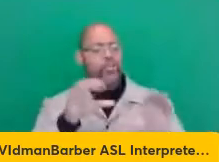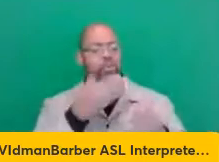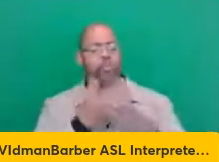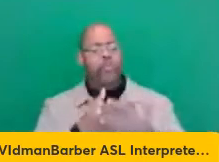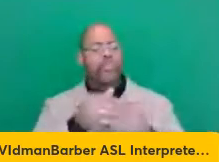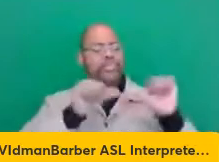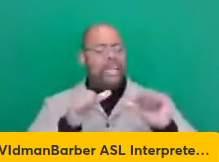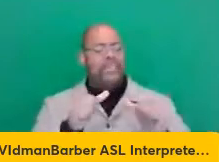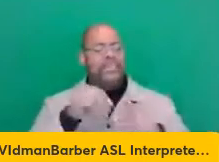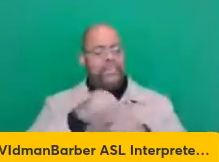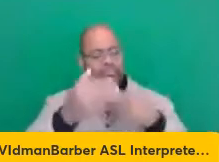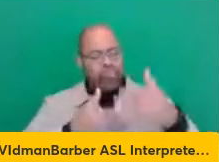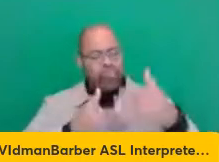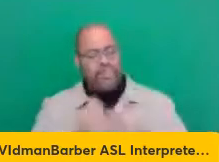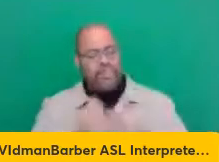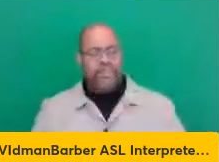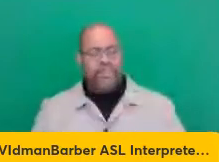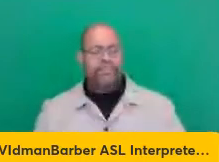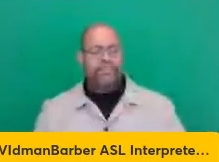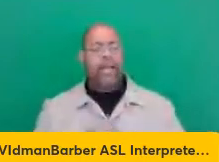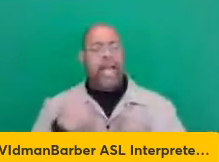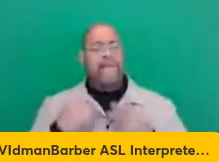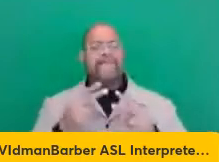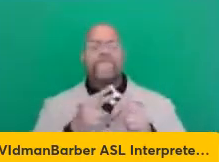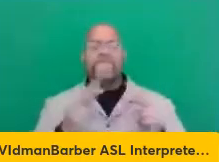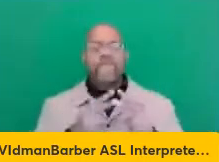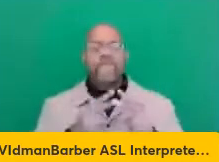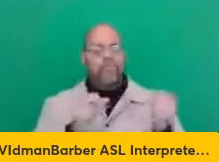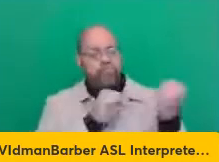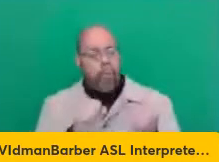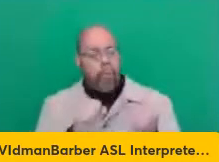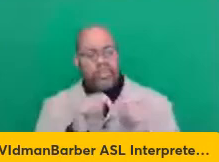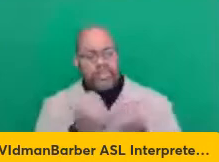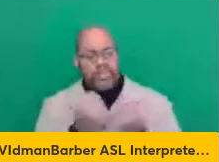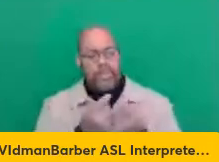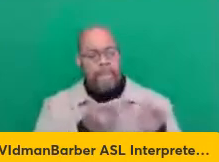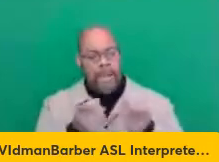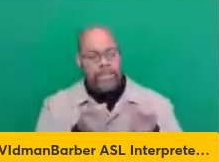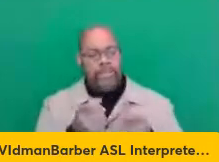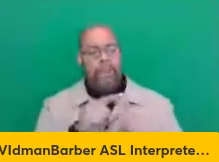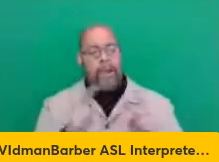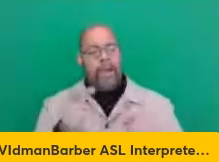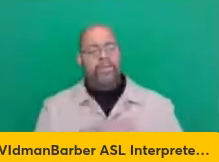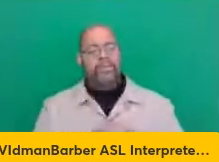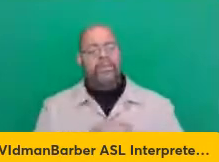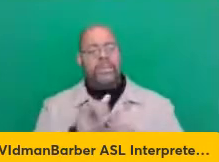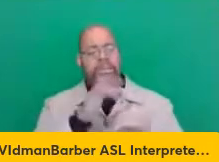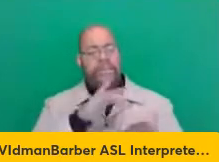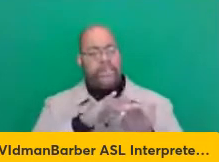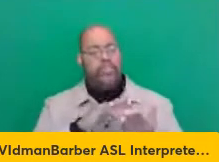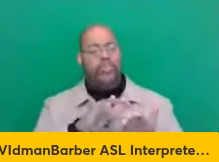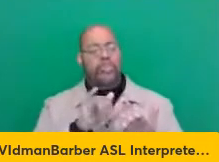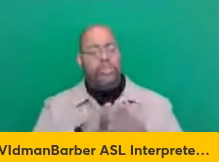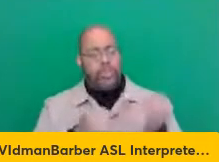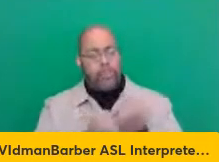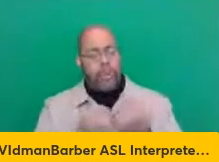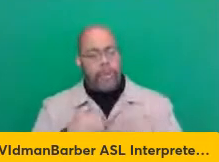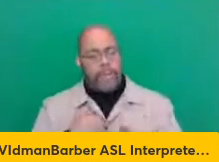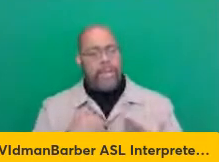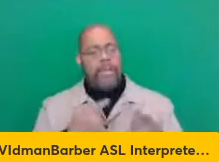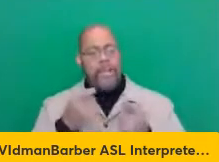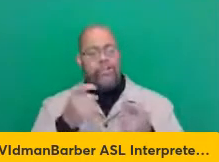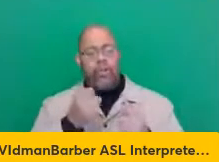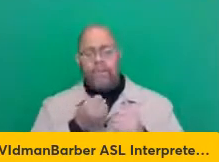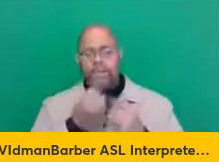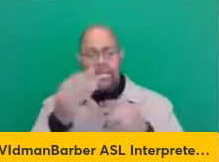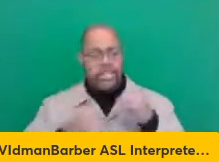science in the process. We have a very strong team to manage, the center, who have supported me to manage the center over the